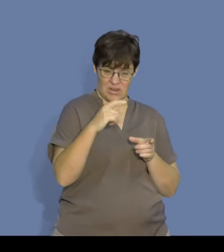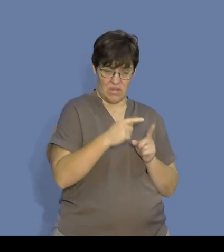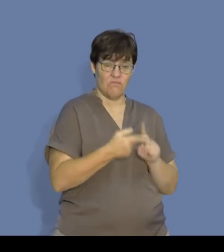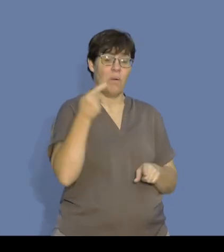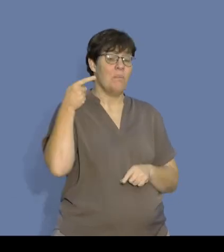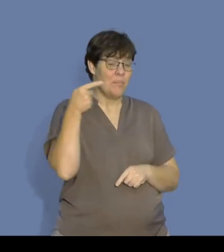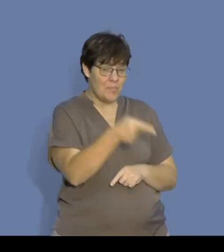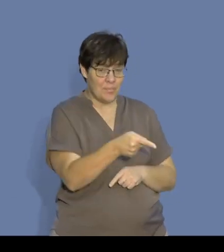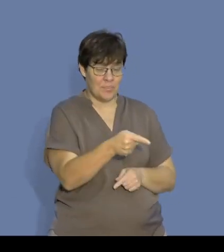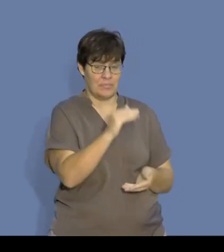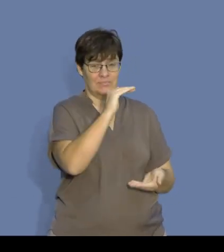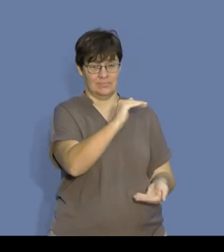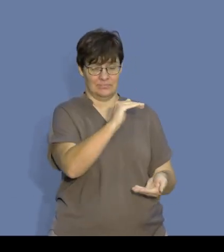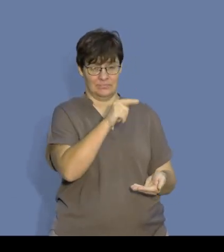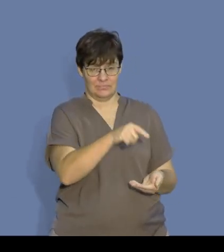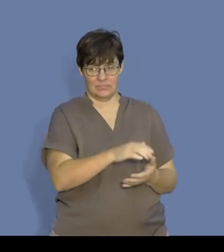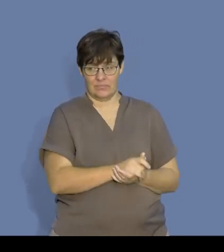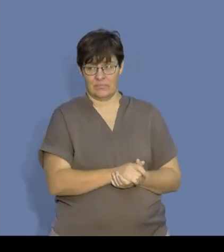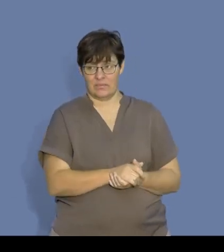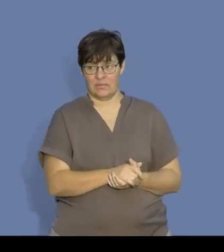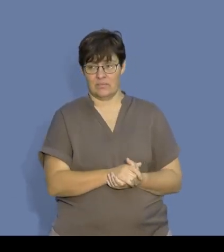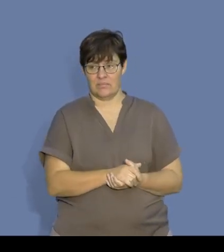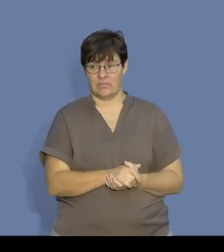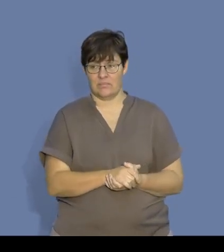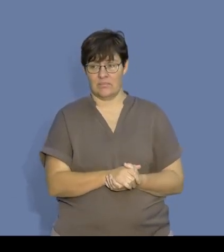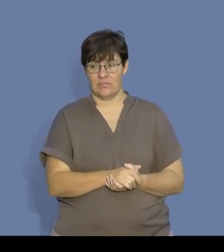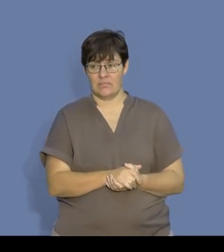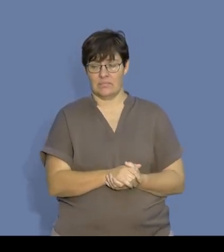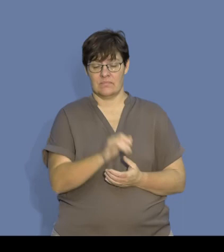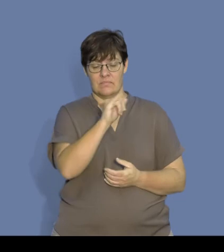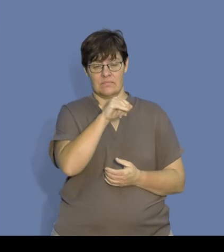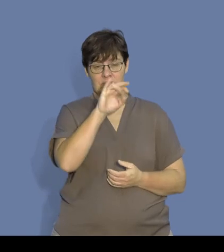from a zinc